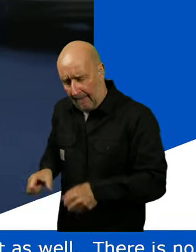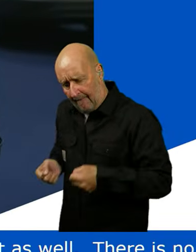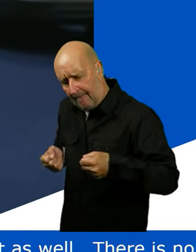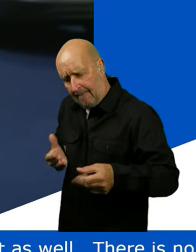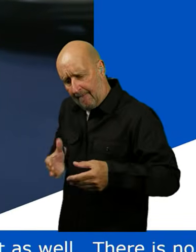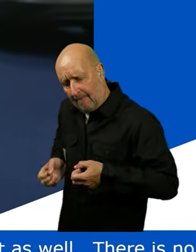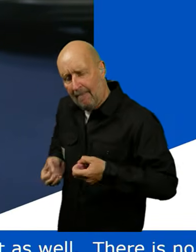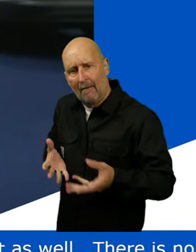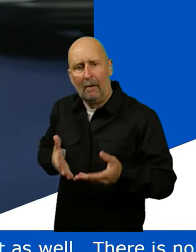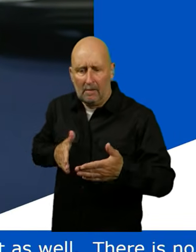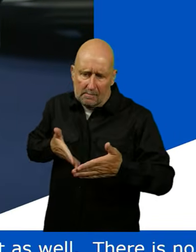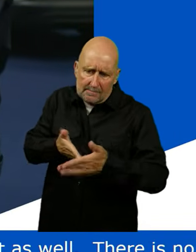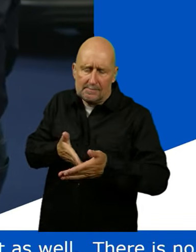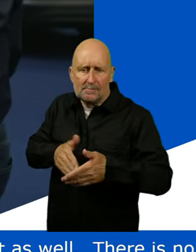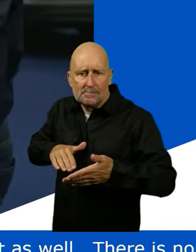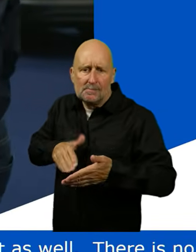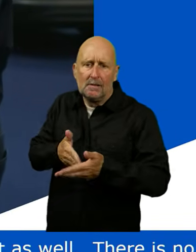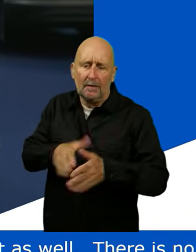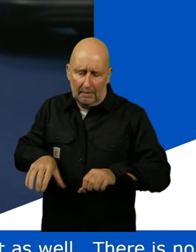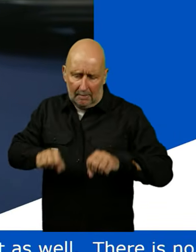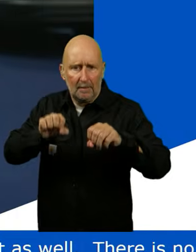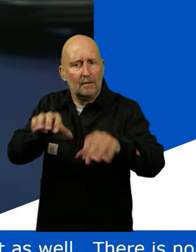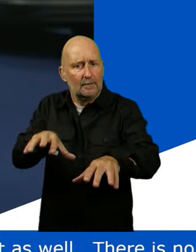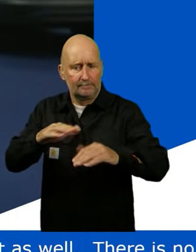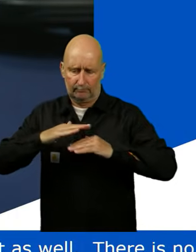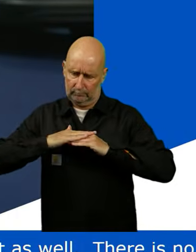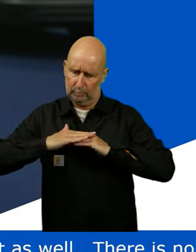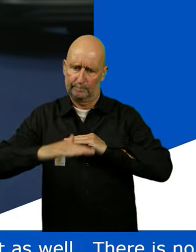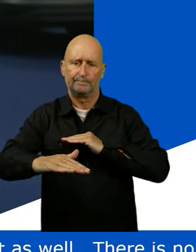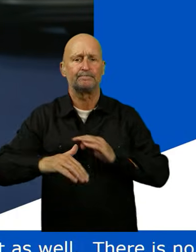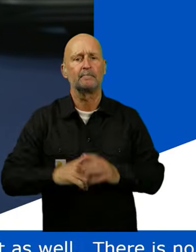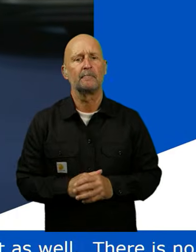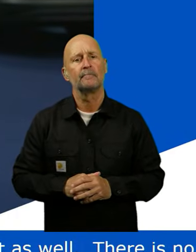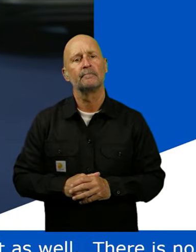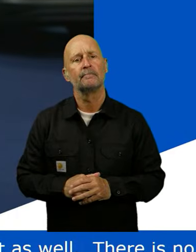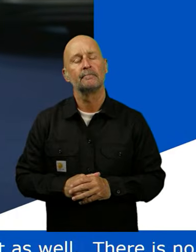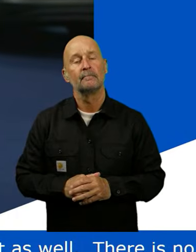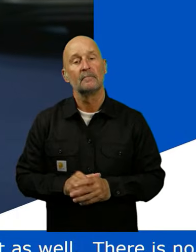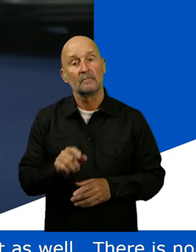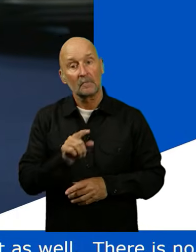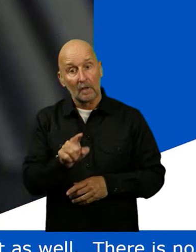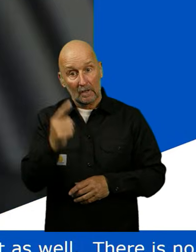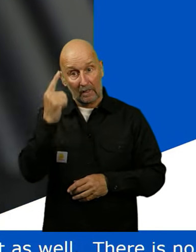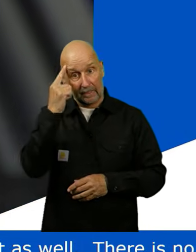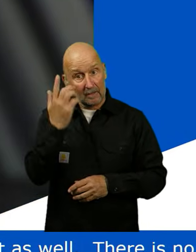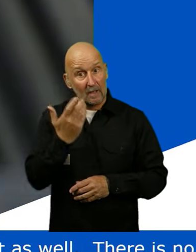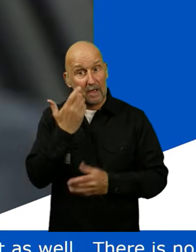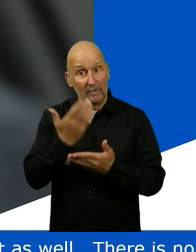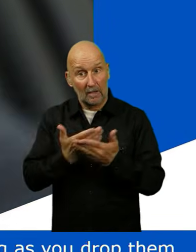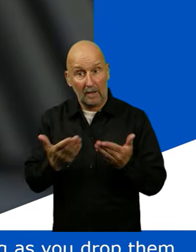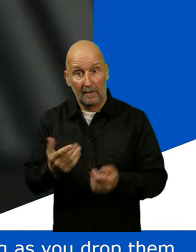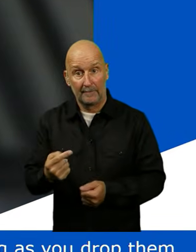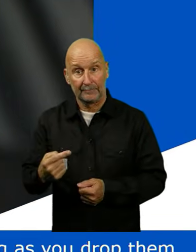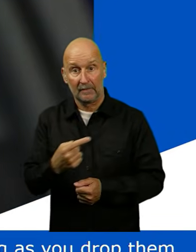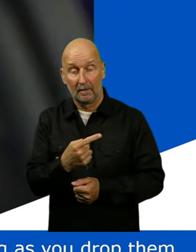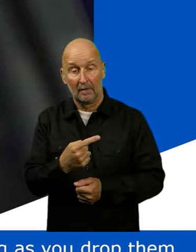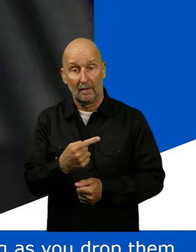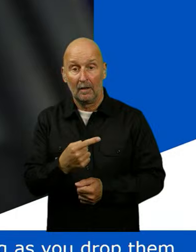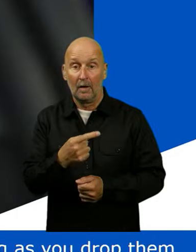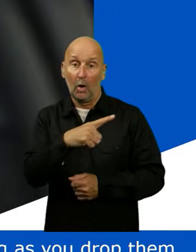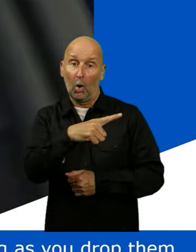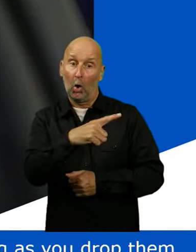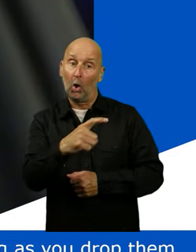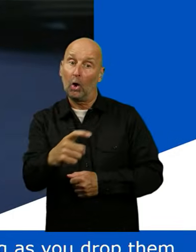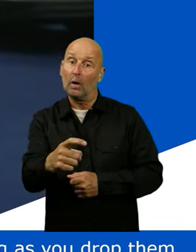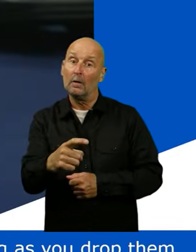out without them catching as you drop them in. And if you're thinking about everyday usability, things such as shopping bag hooks